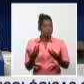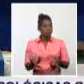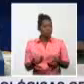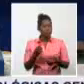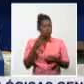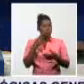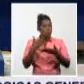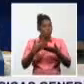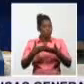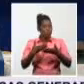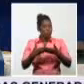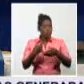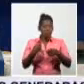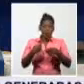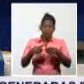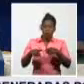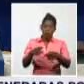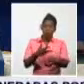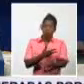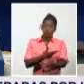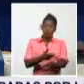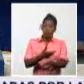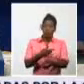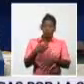and ultimately he died.